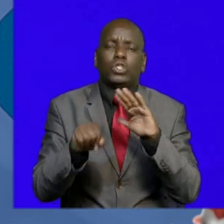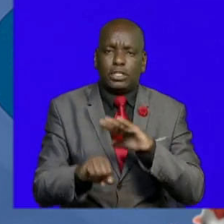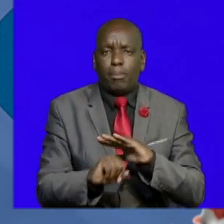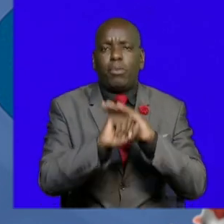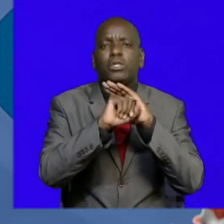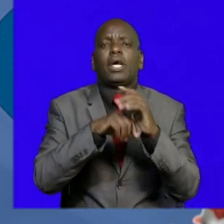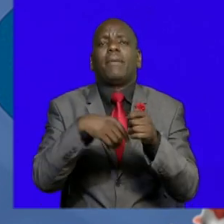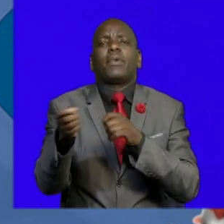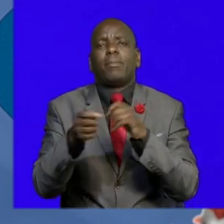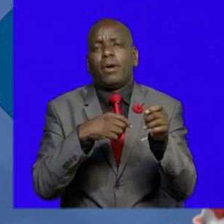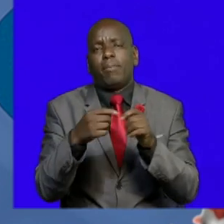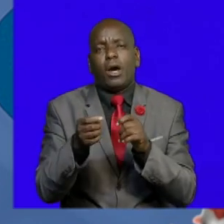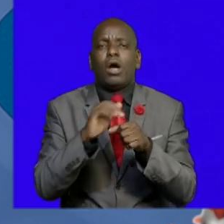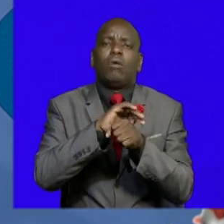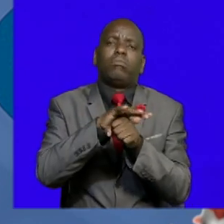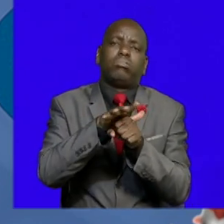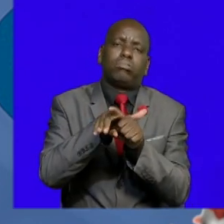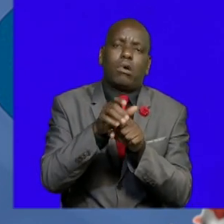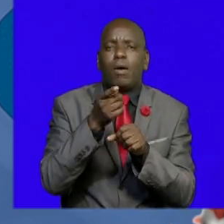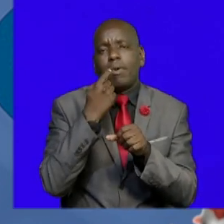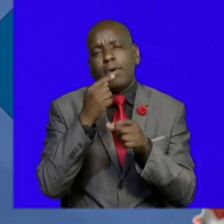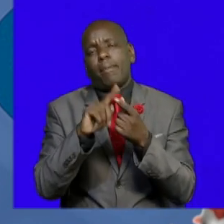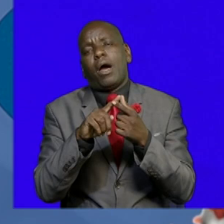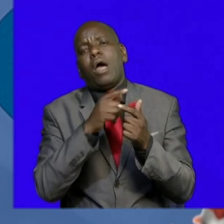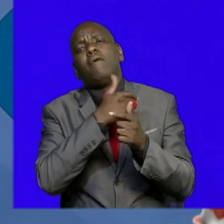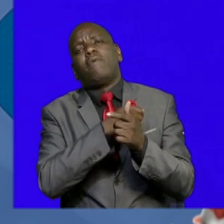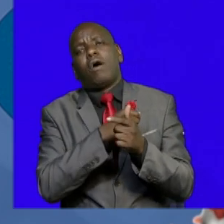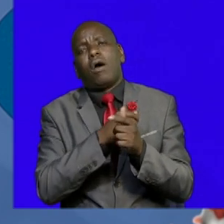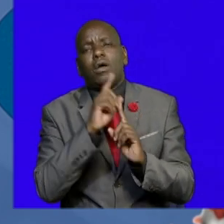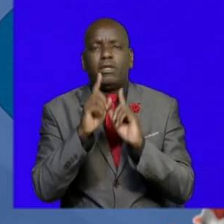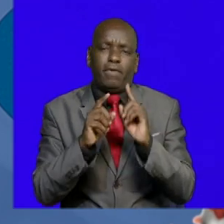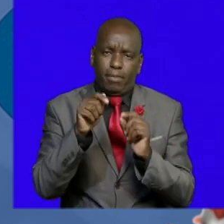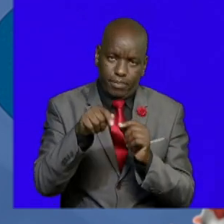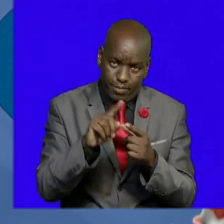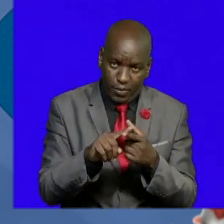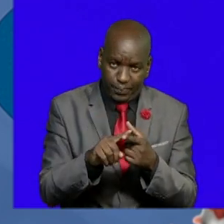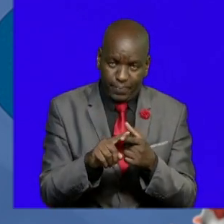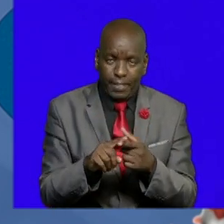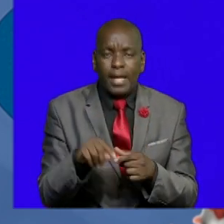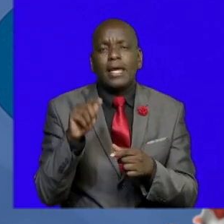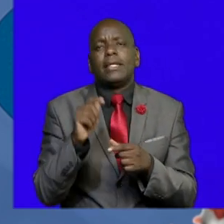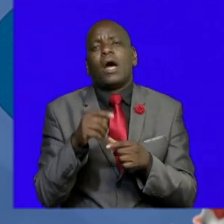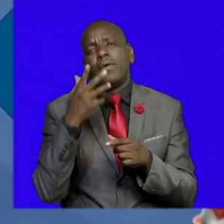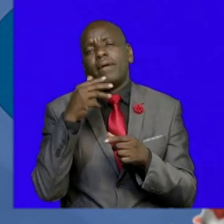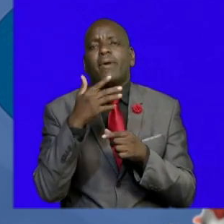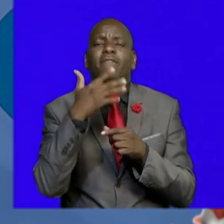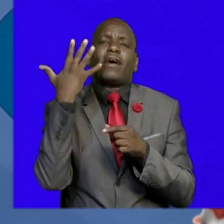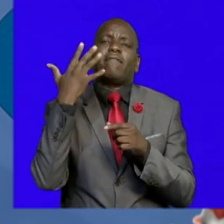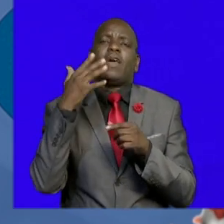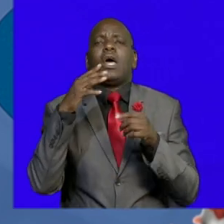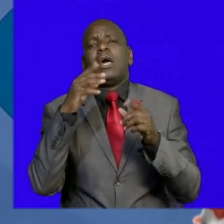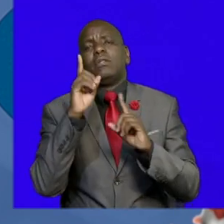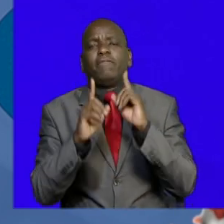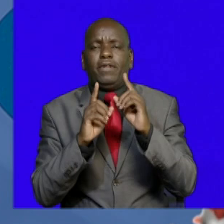support the deployment of COVID-19 vaccines. There's no need to reinvent the wheel. The fifth key